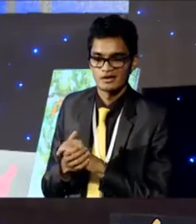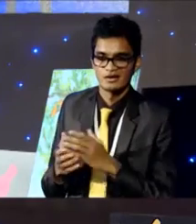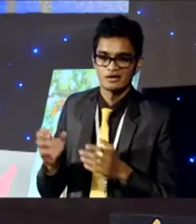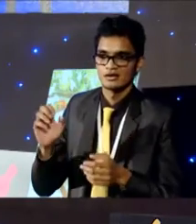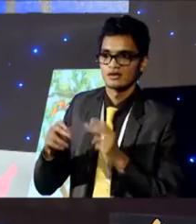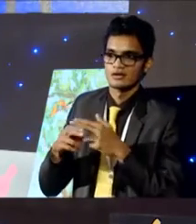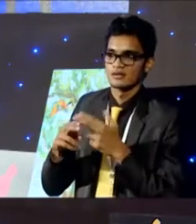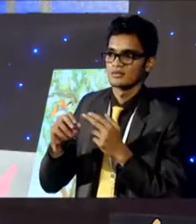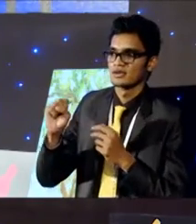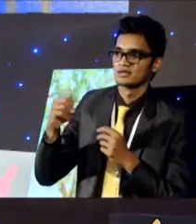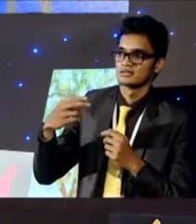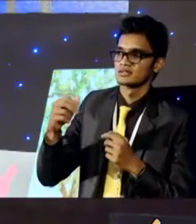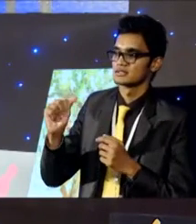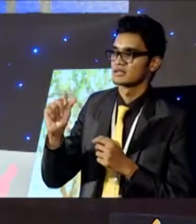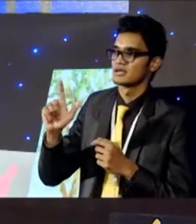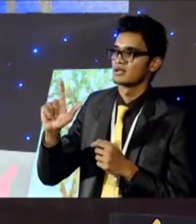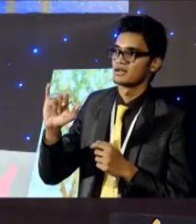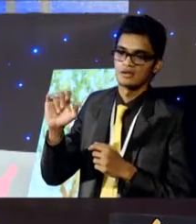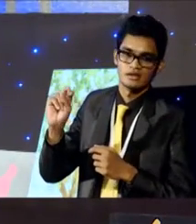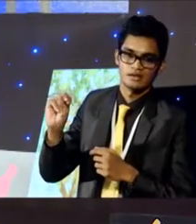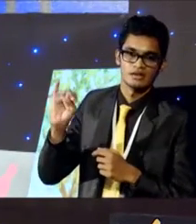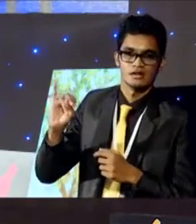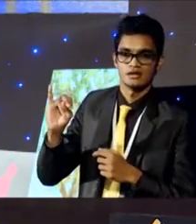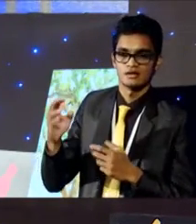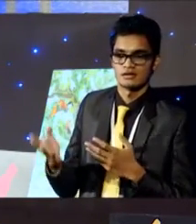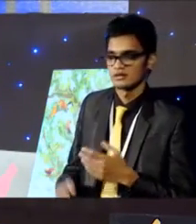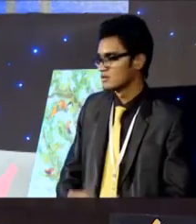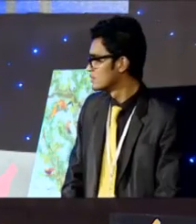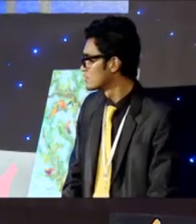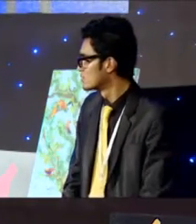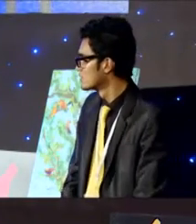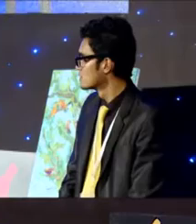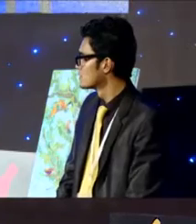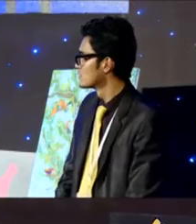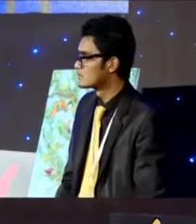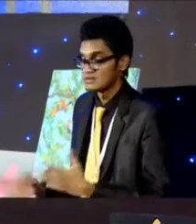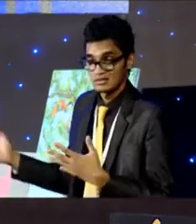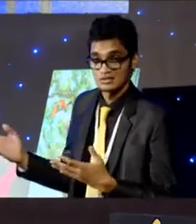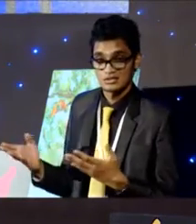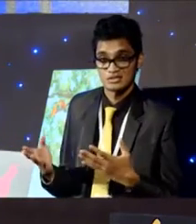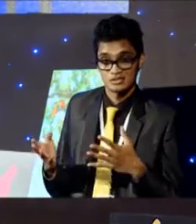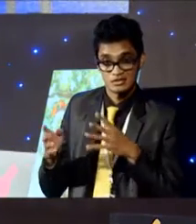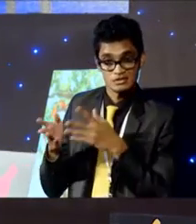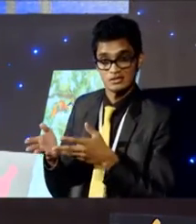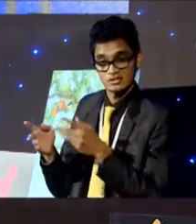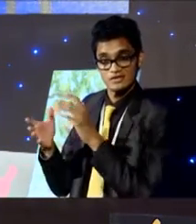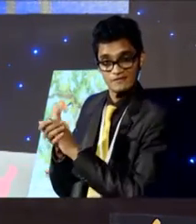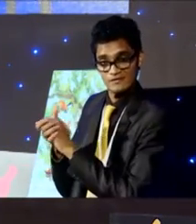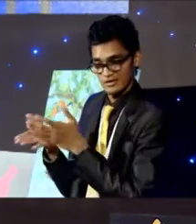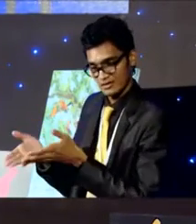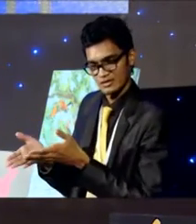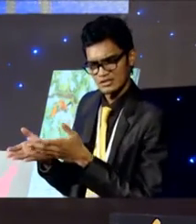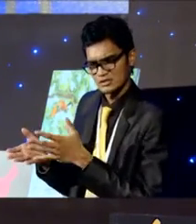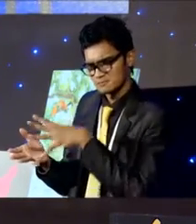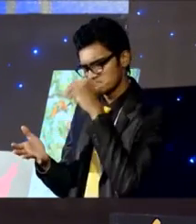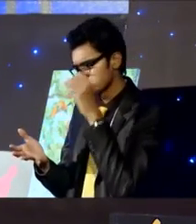know, started off in our service business, but her ability is learning, incredible learning. And when a lot of us ask